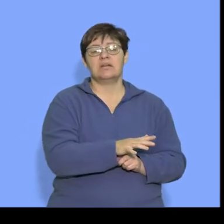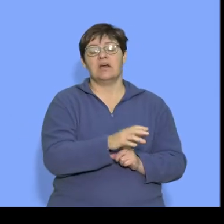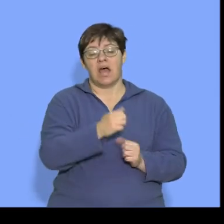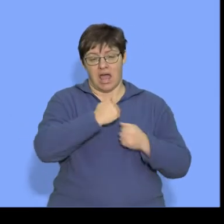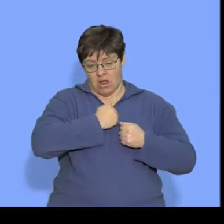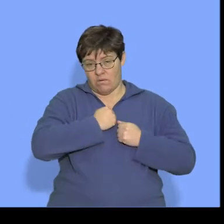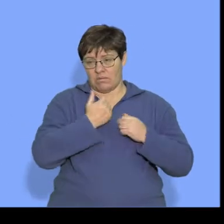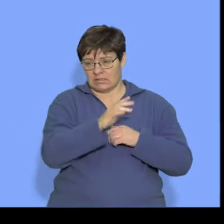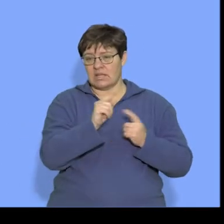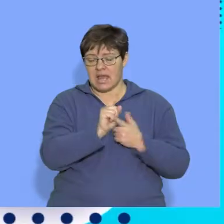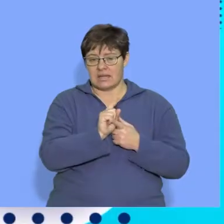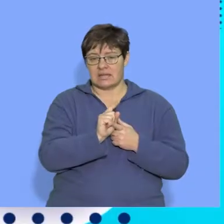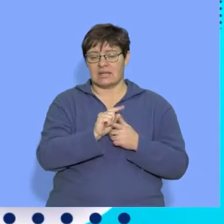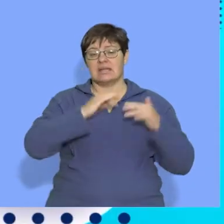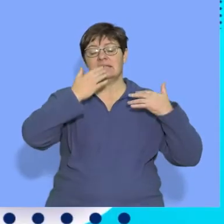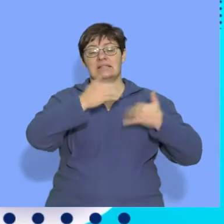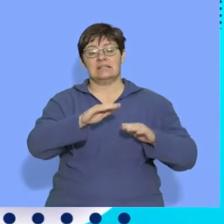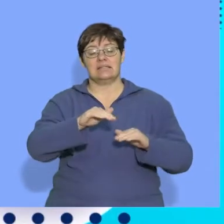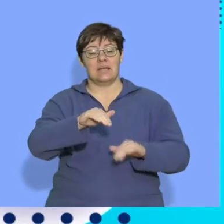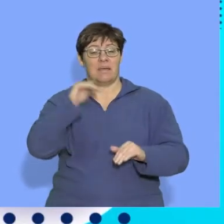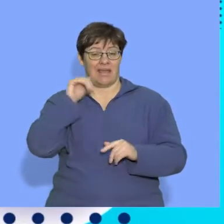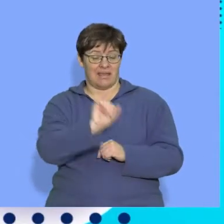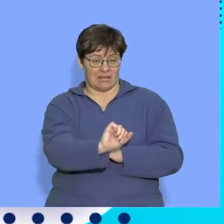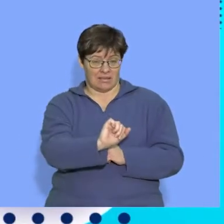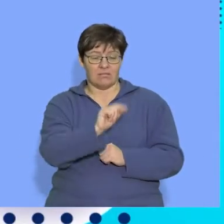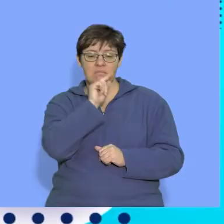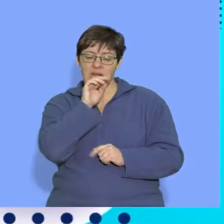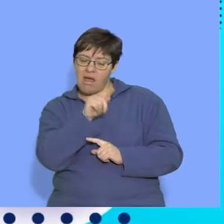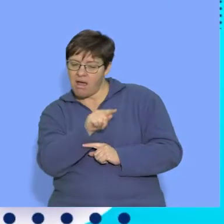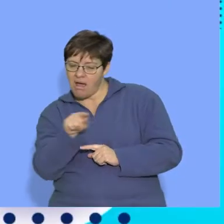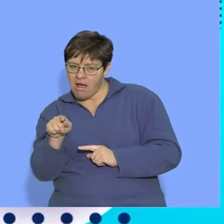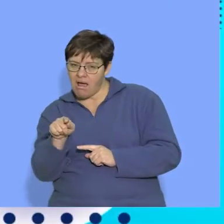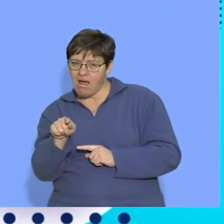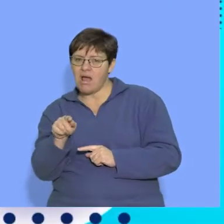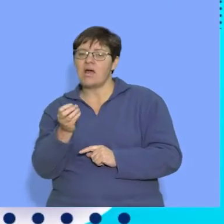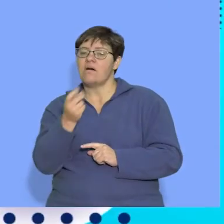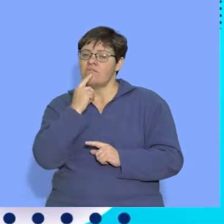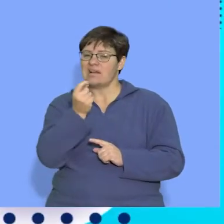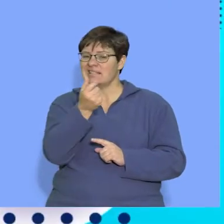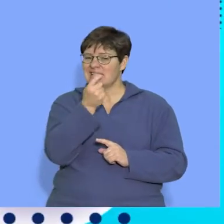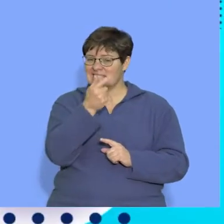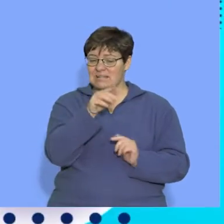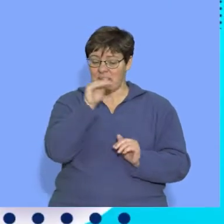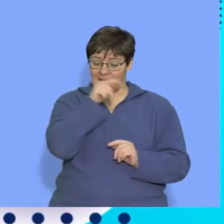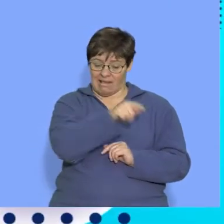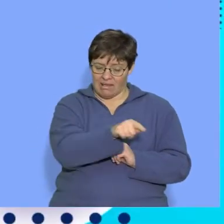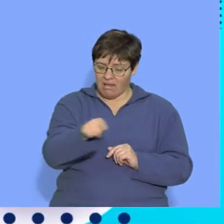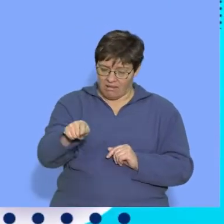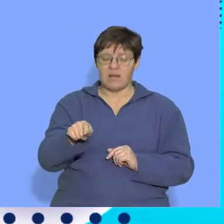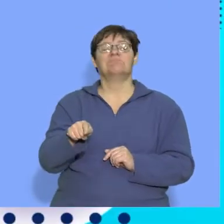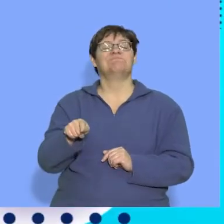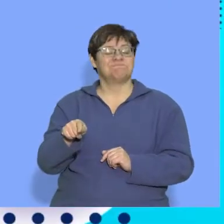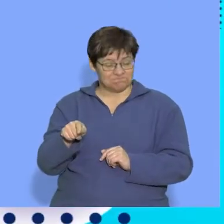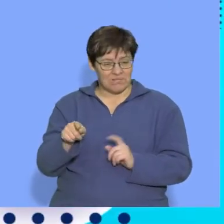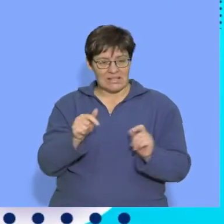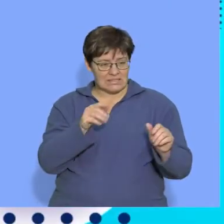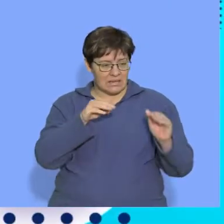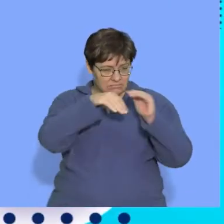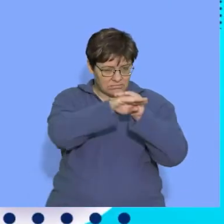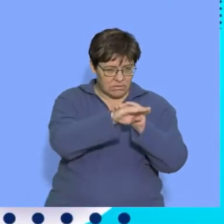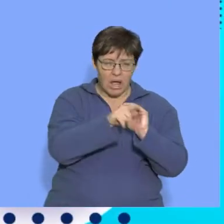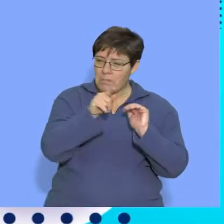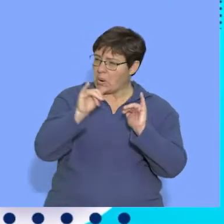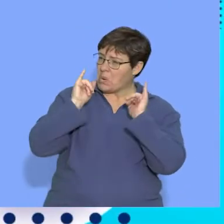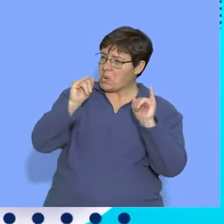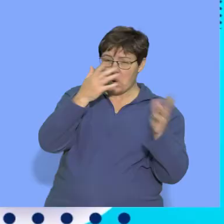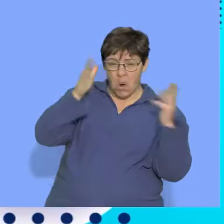seed banks as being facilities that are able to store seeds in the event that we have a global